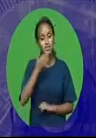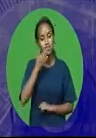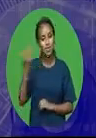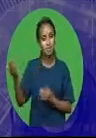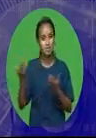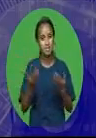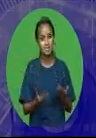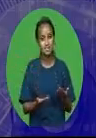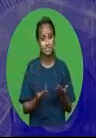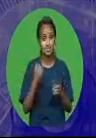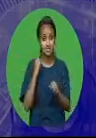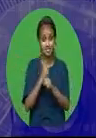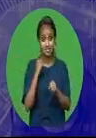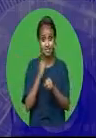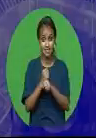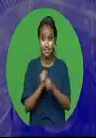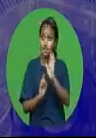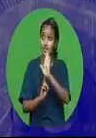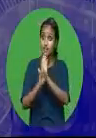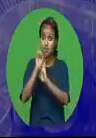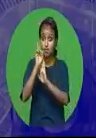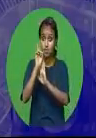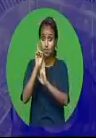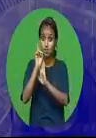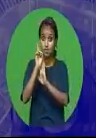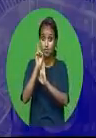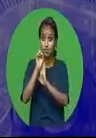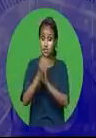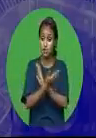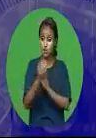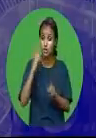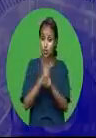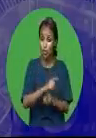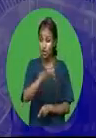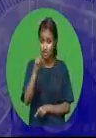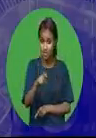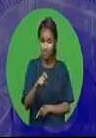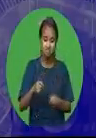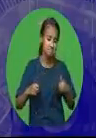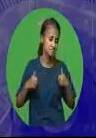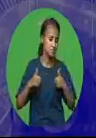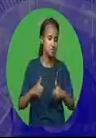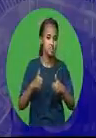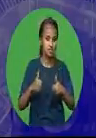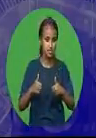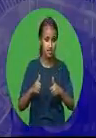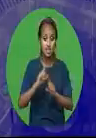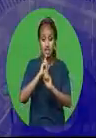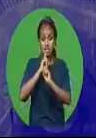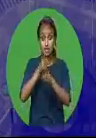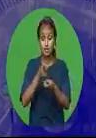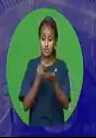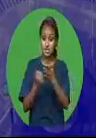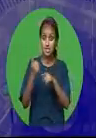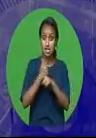Welcome back. Did you make the development of the object correctly? Wonderful. The solution to